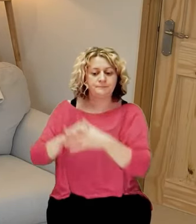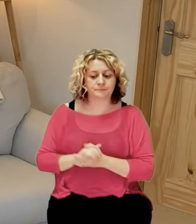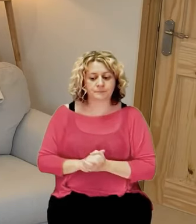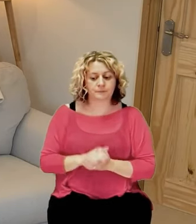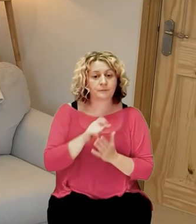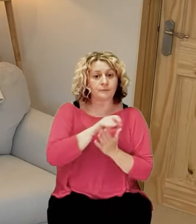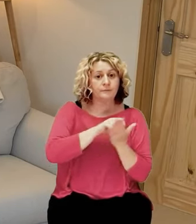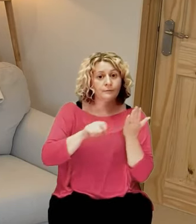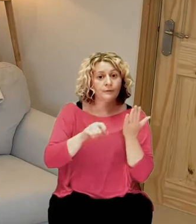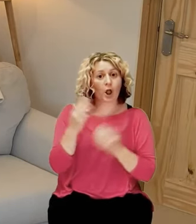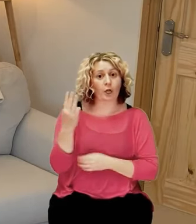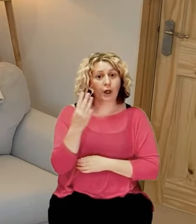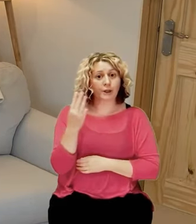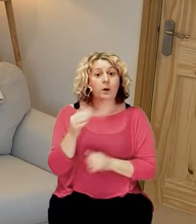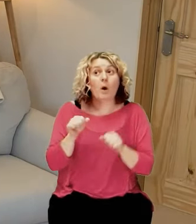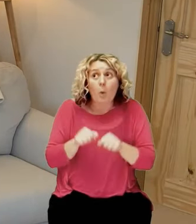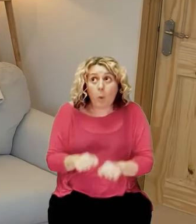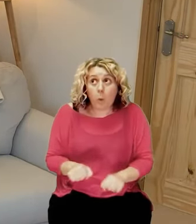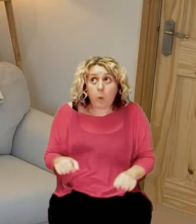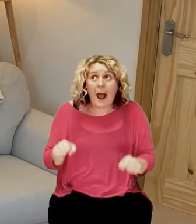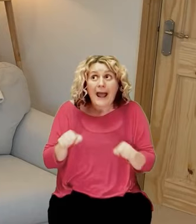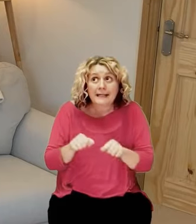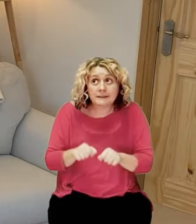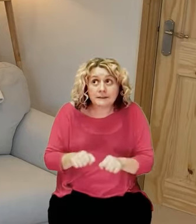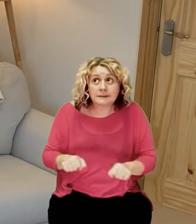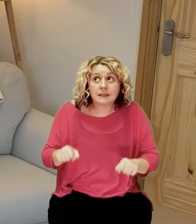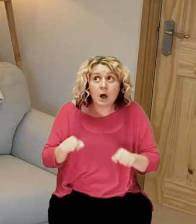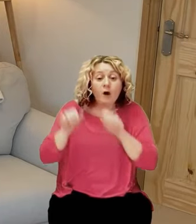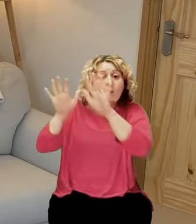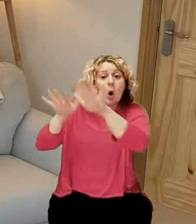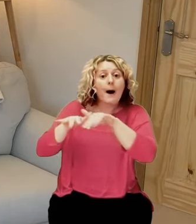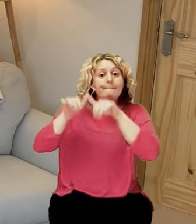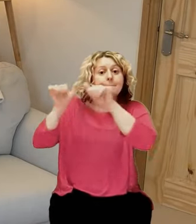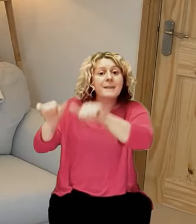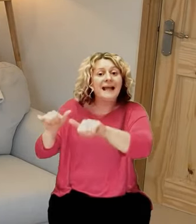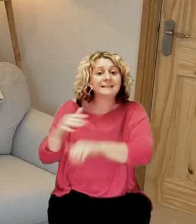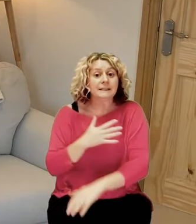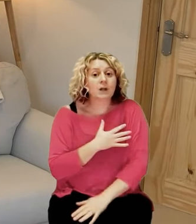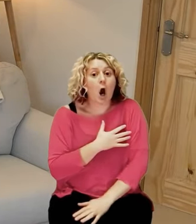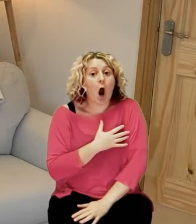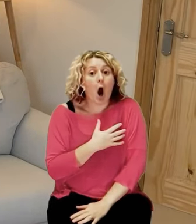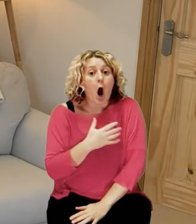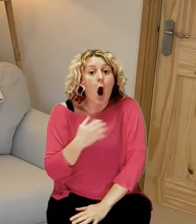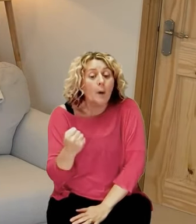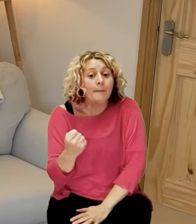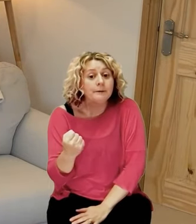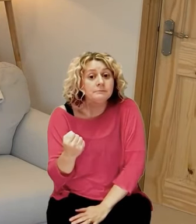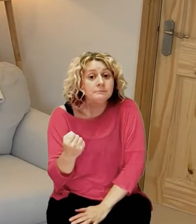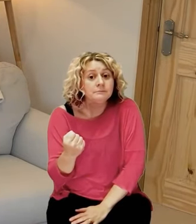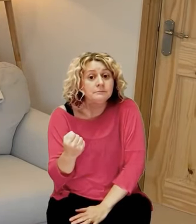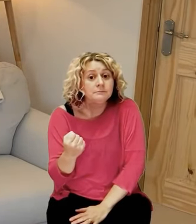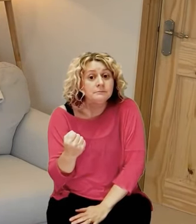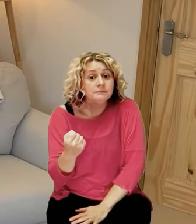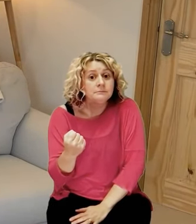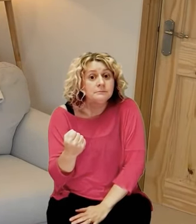blessed hope. Hope, that's our theme, isn't it, this week? Our hope. How shall we wait for our blessed